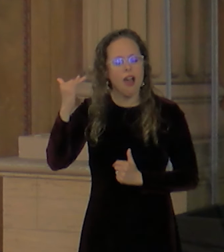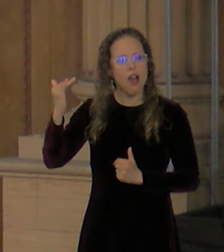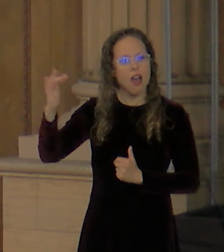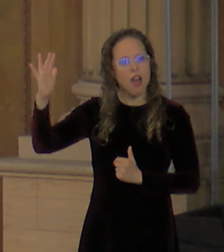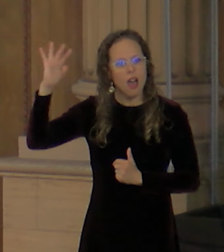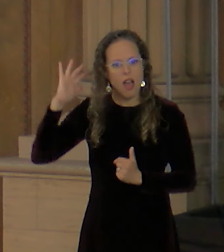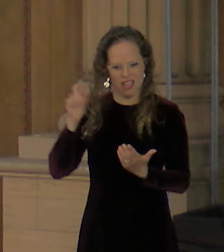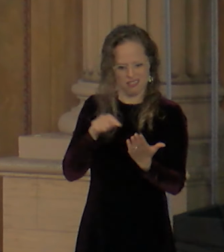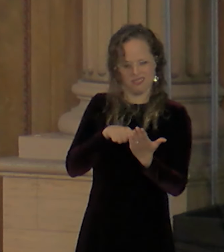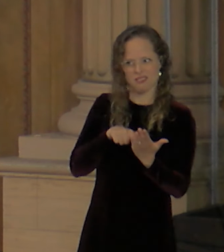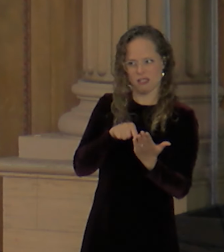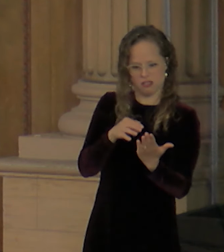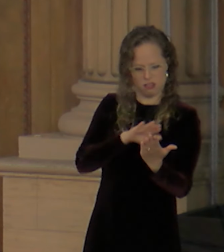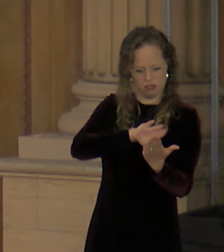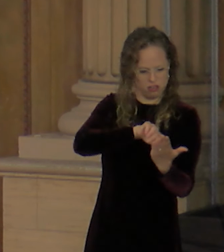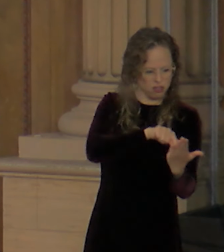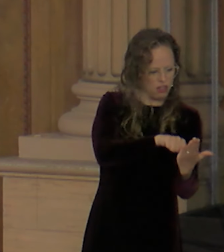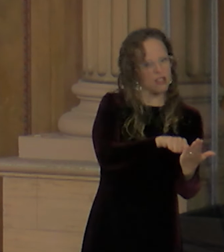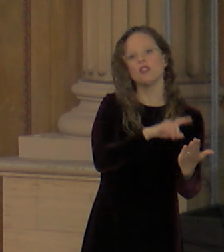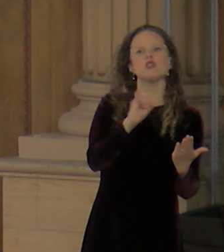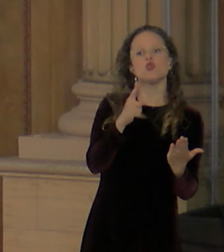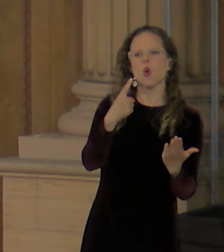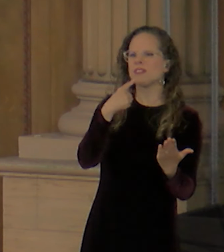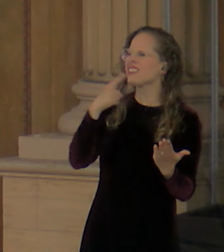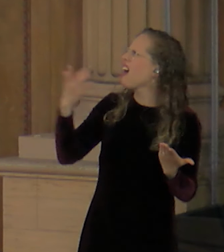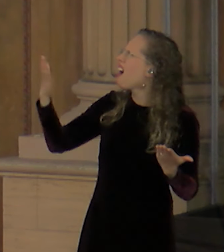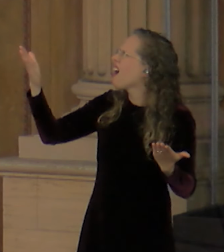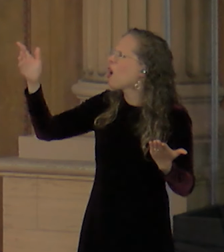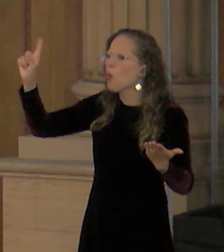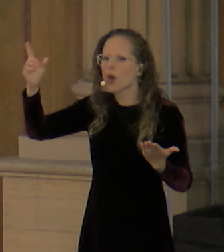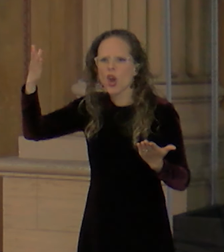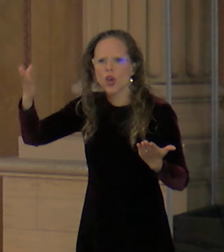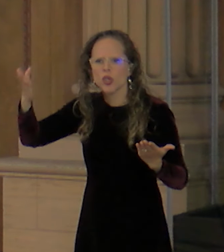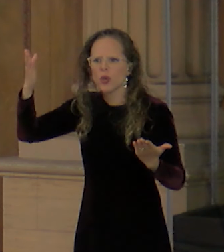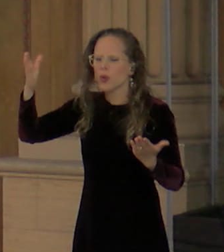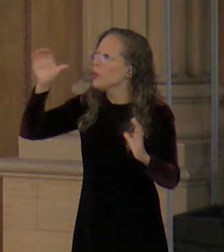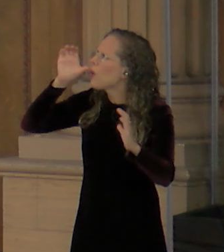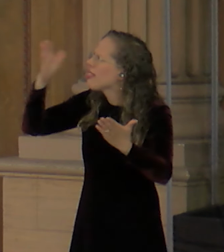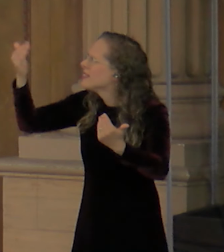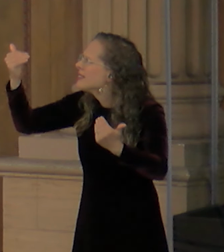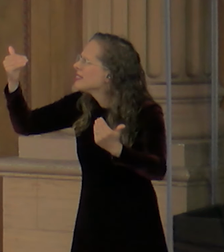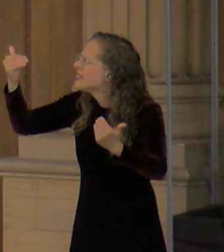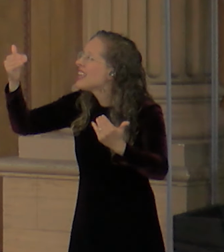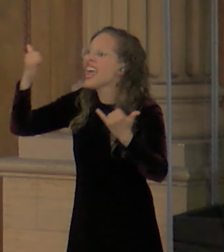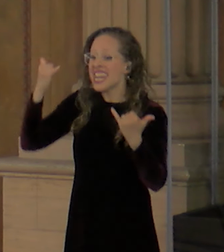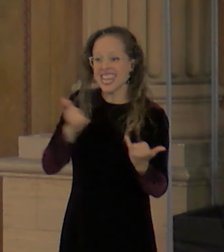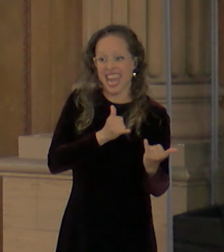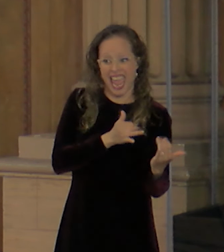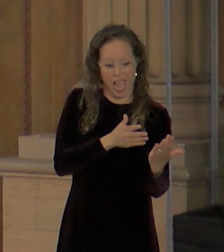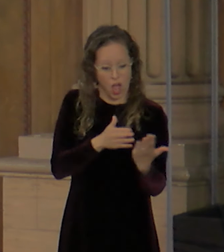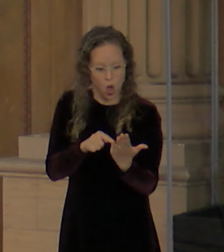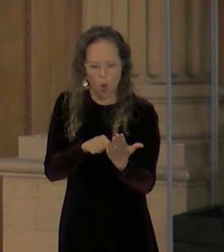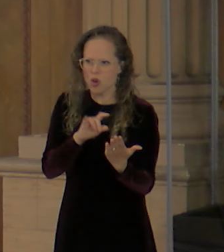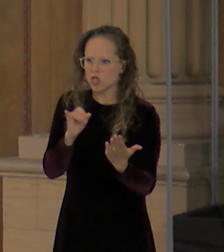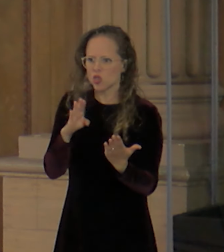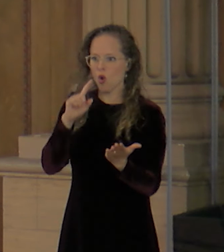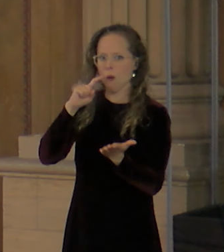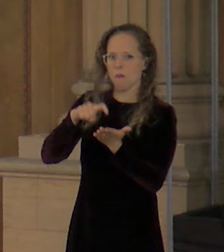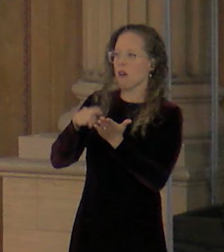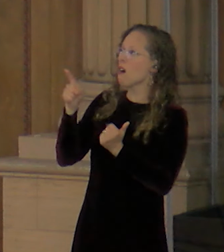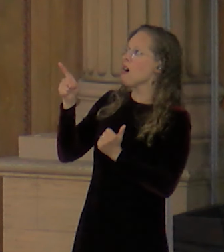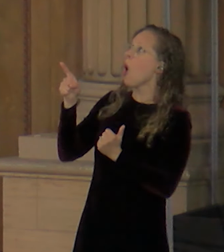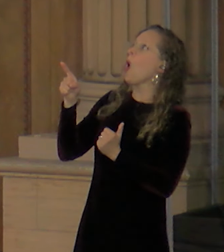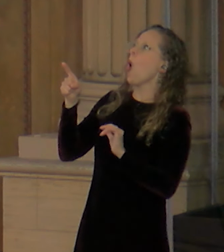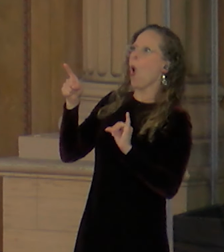listen to him. So his view of God has changed. And now he says his eye sees God. It's like his fellowship with God is